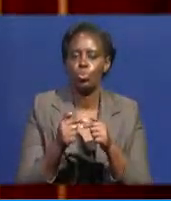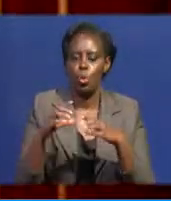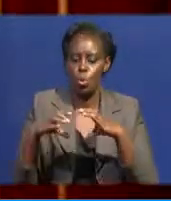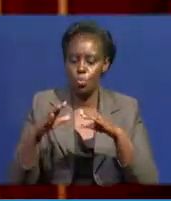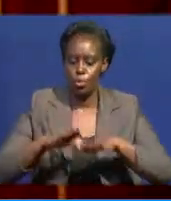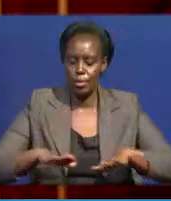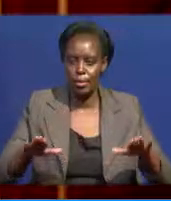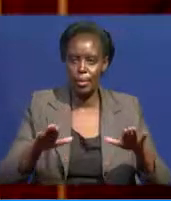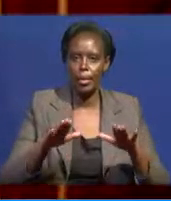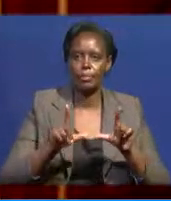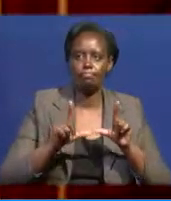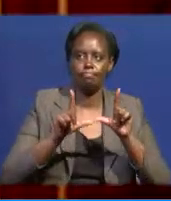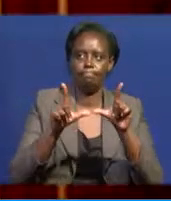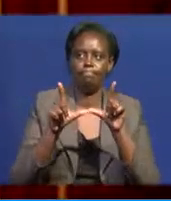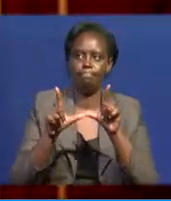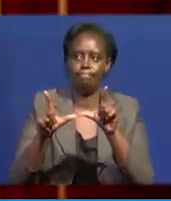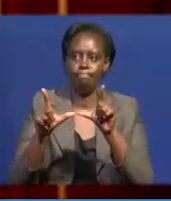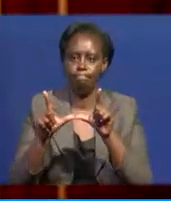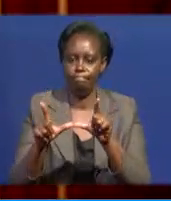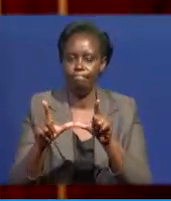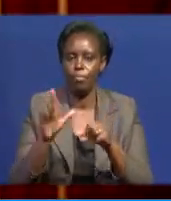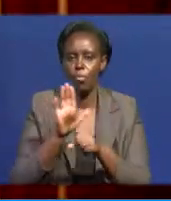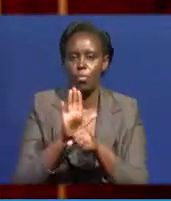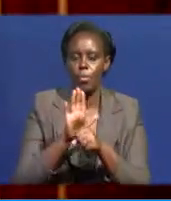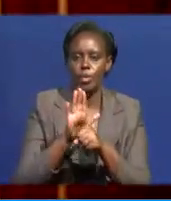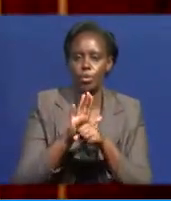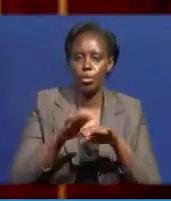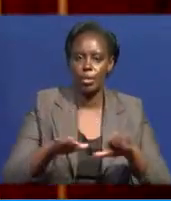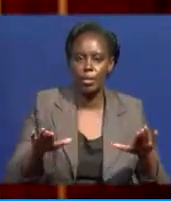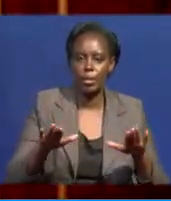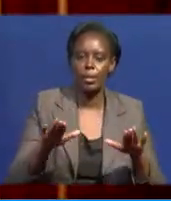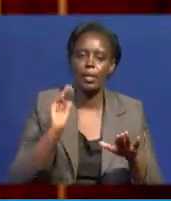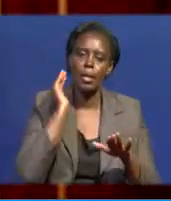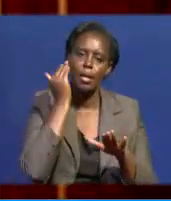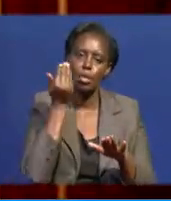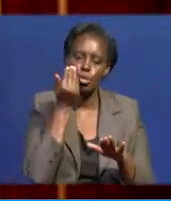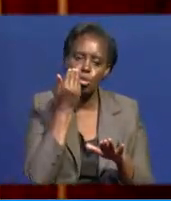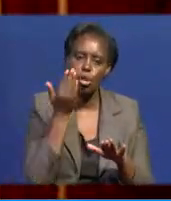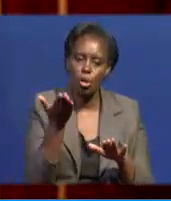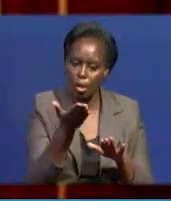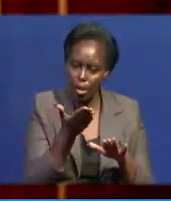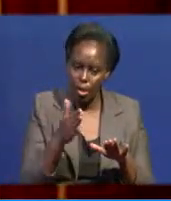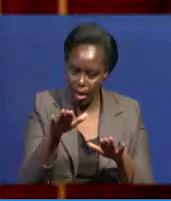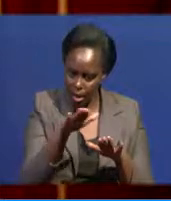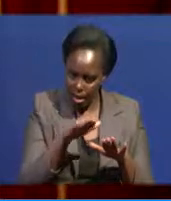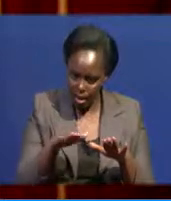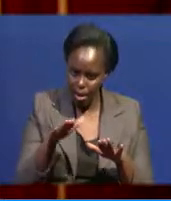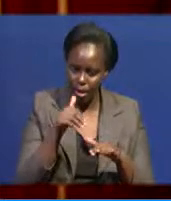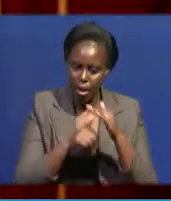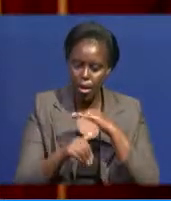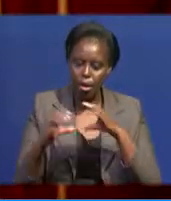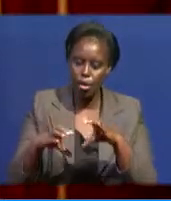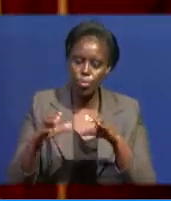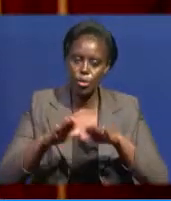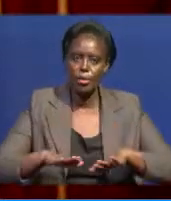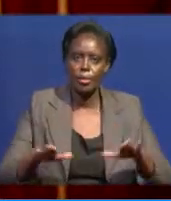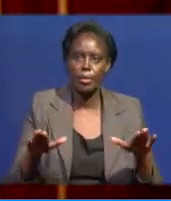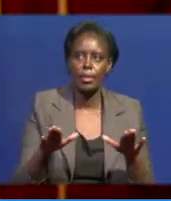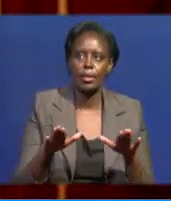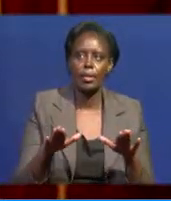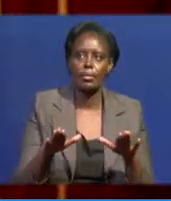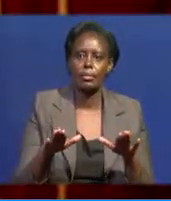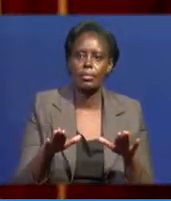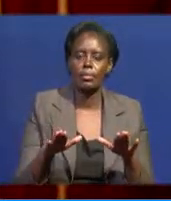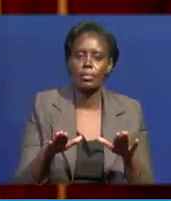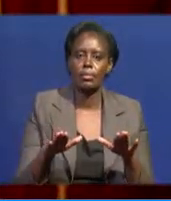community land titling. Majority of land in the Isiolo will be under community land. It's